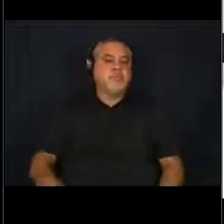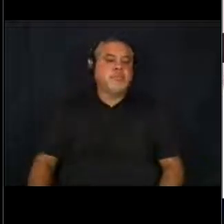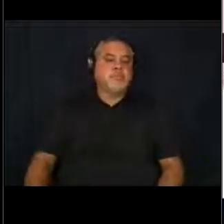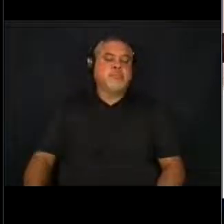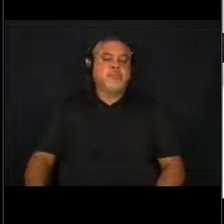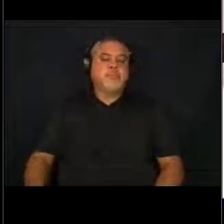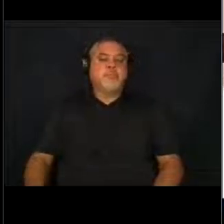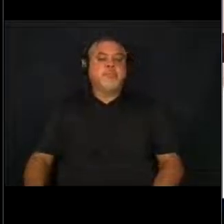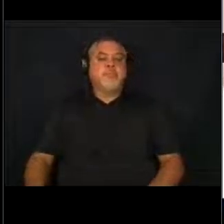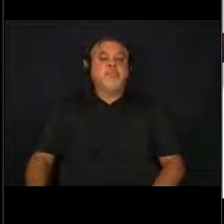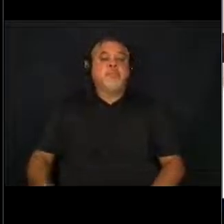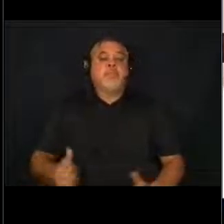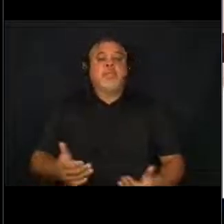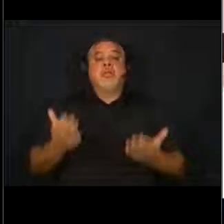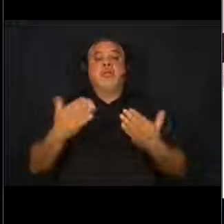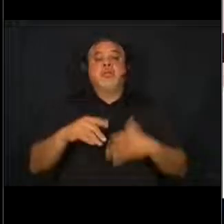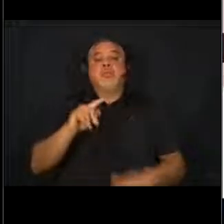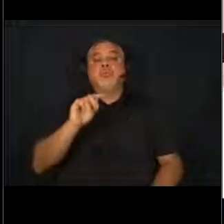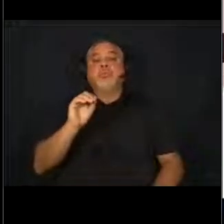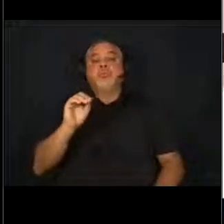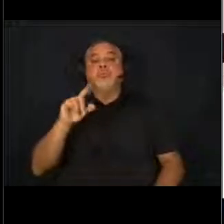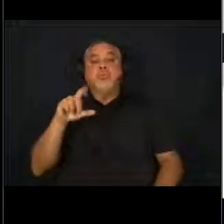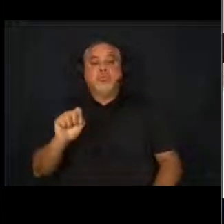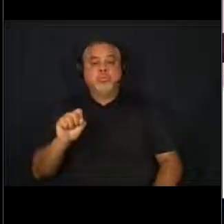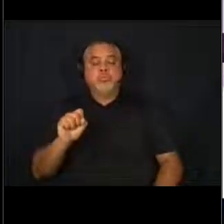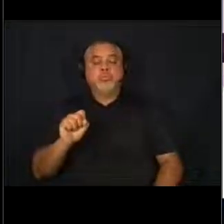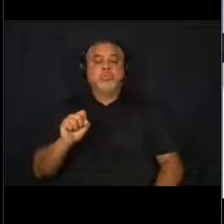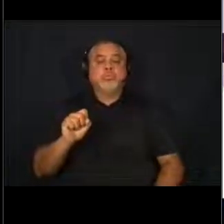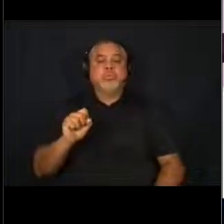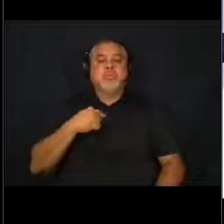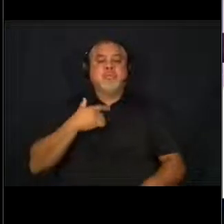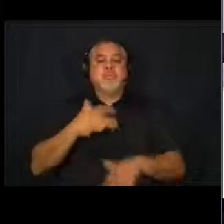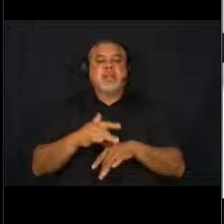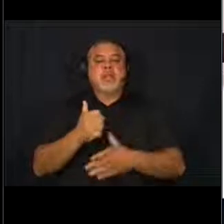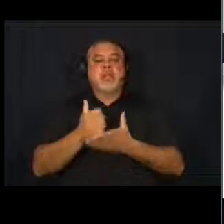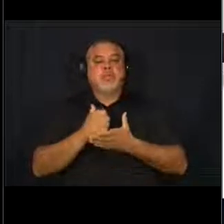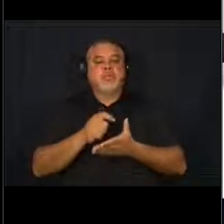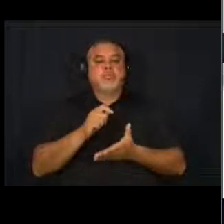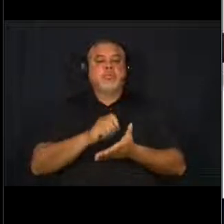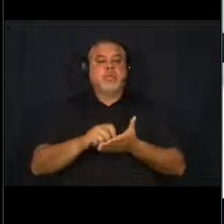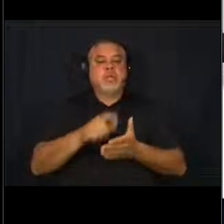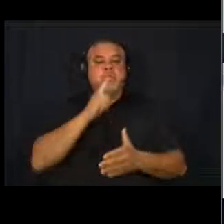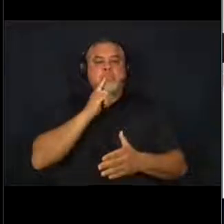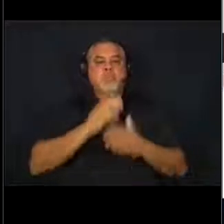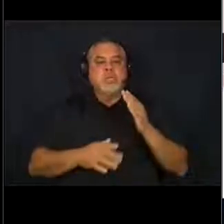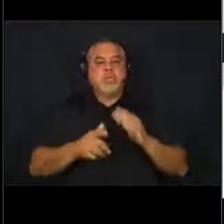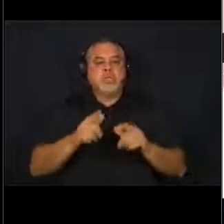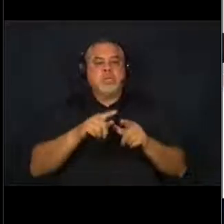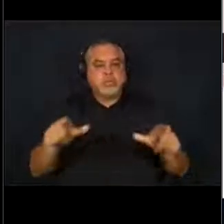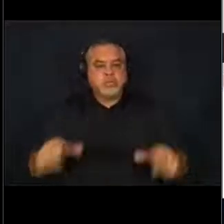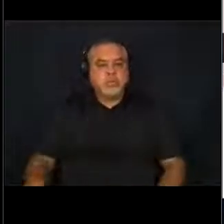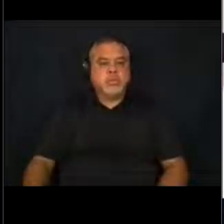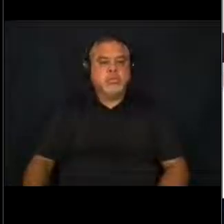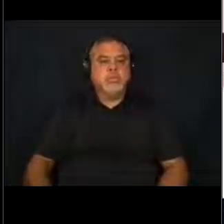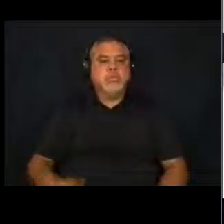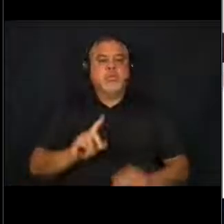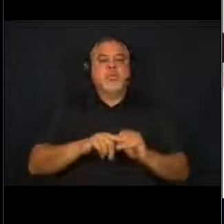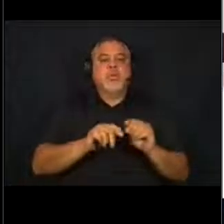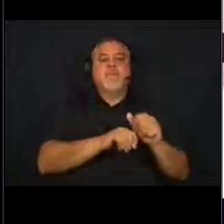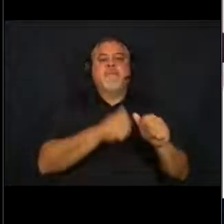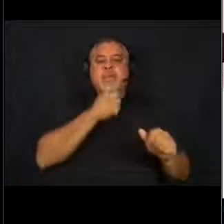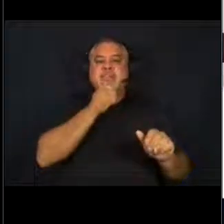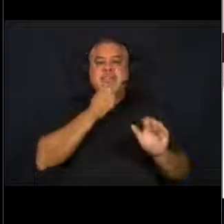Okay, so let's move on to tools that we can use to help us write in plain language. We're going to talk about avoiding hidden